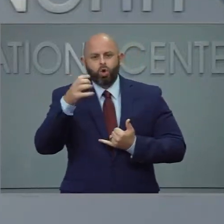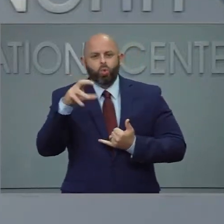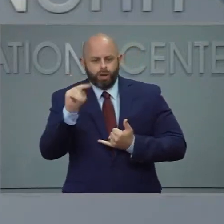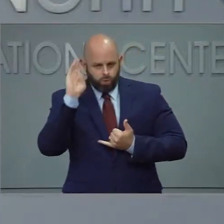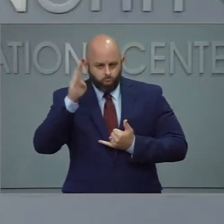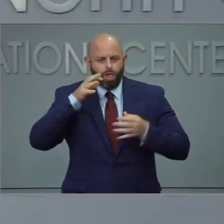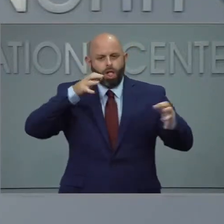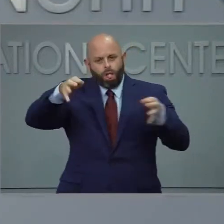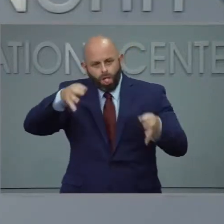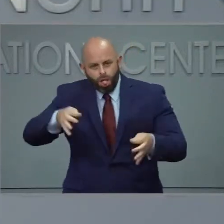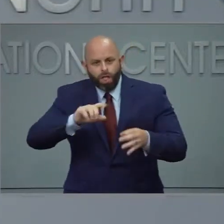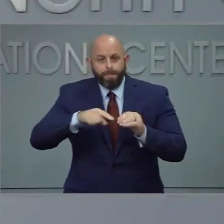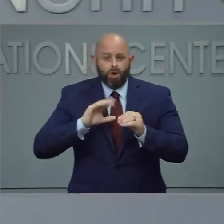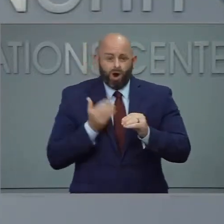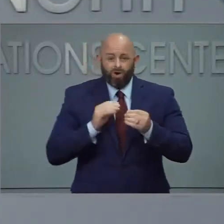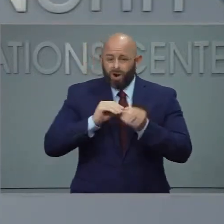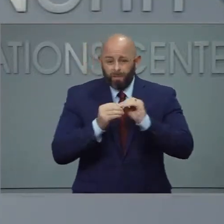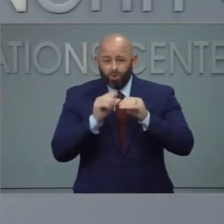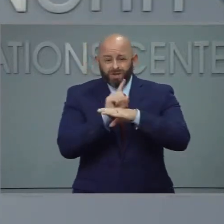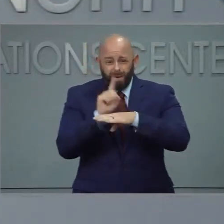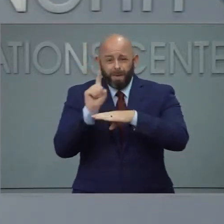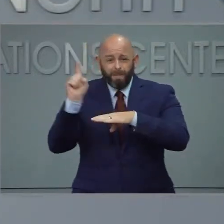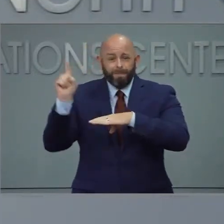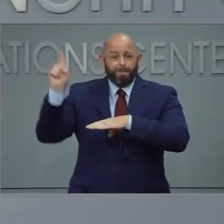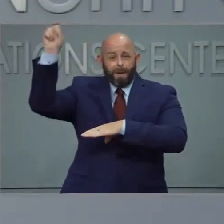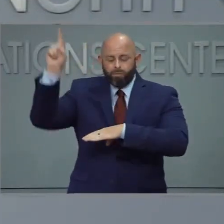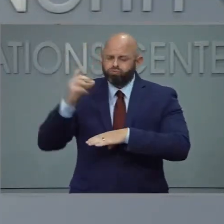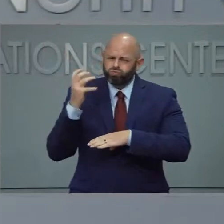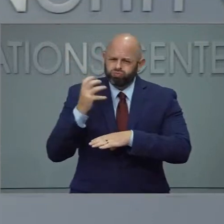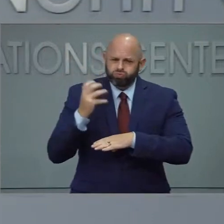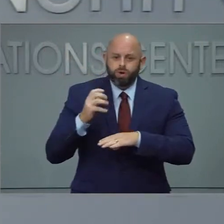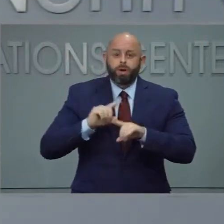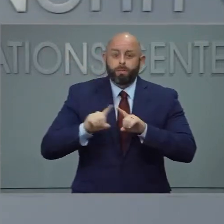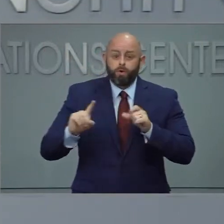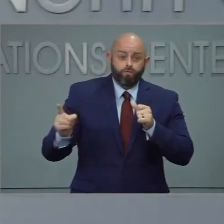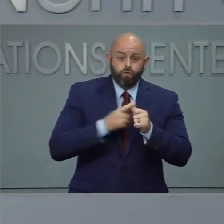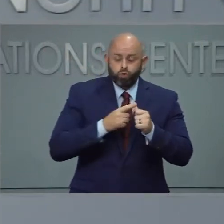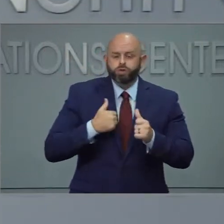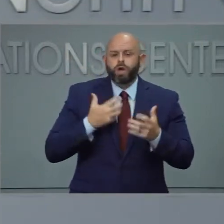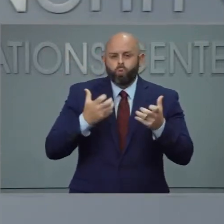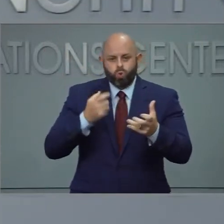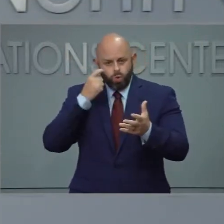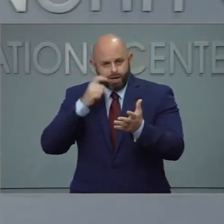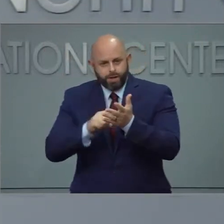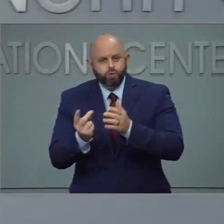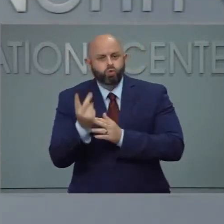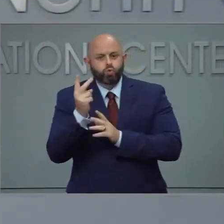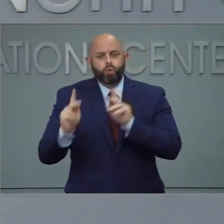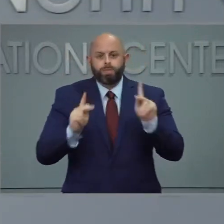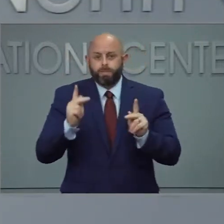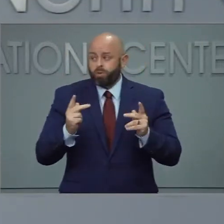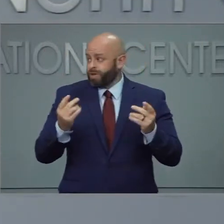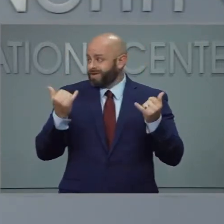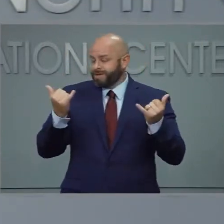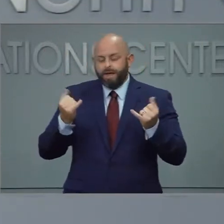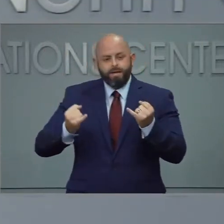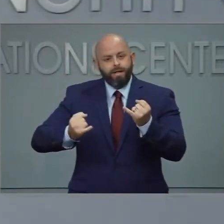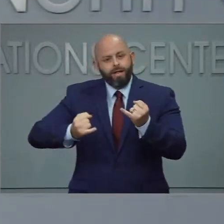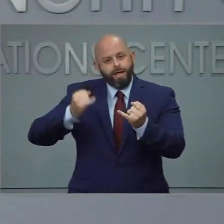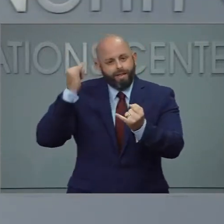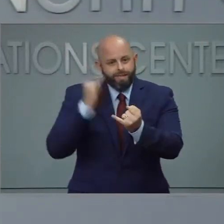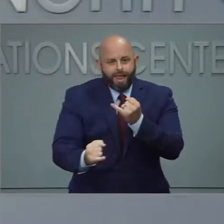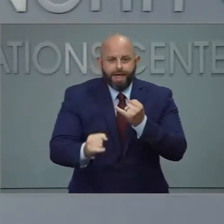and vaccinations. But before we share updates, I wanted to acknowledge two people who are participating in their final briefing